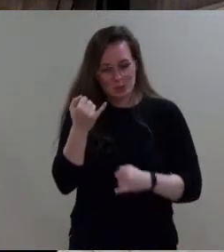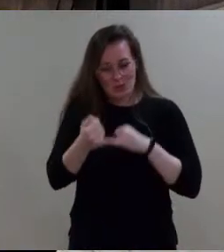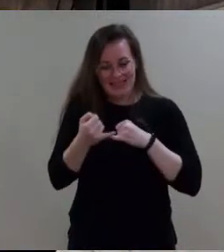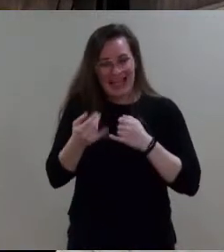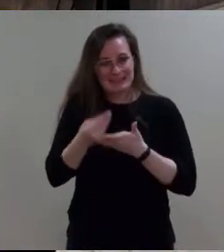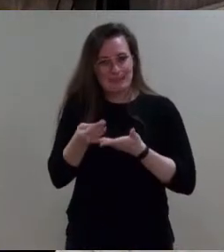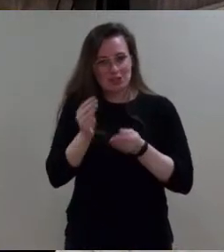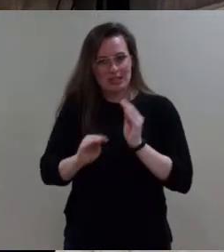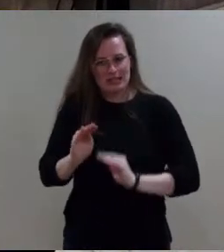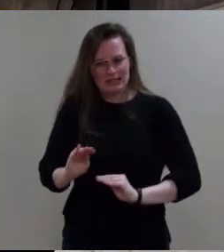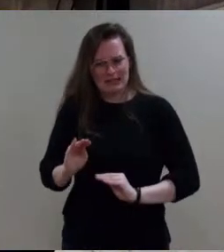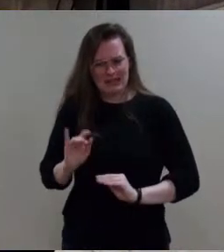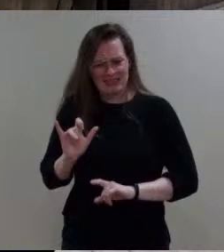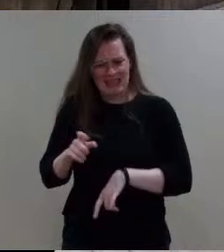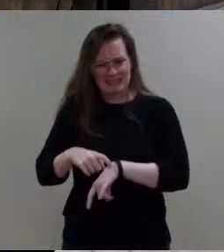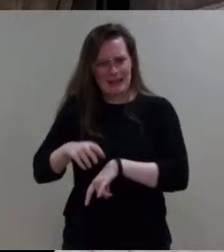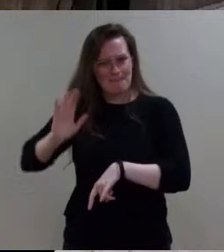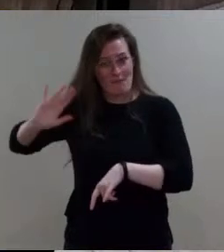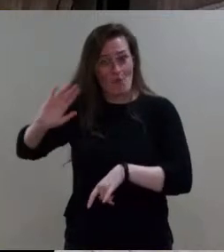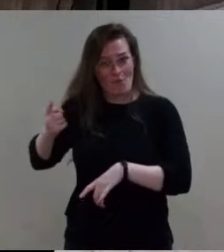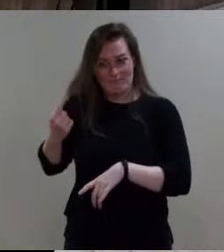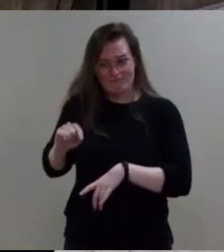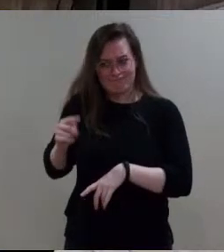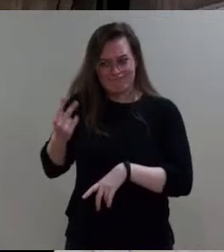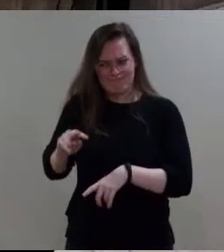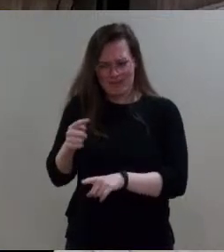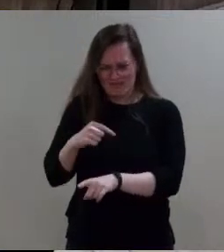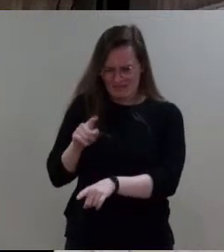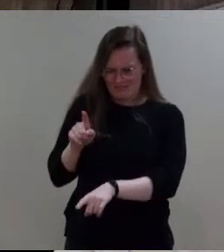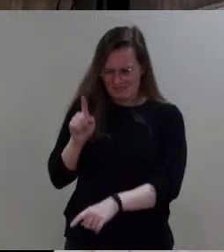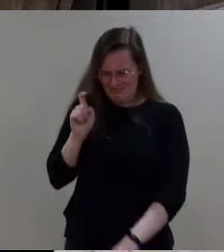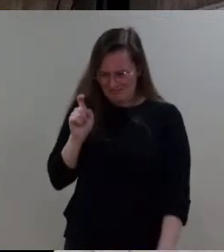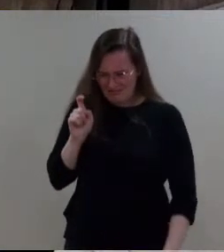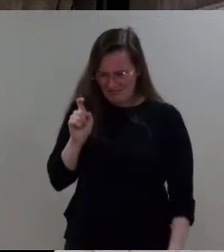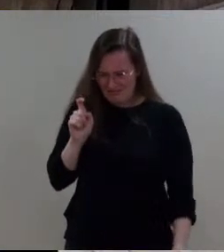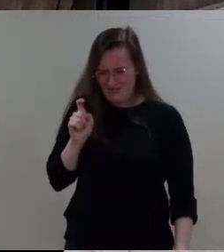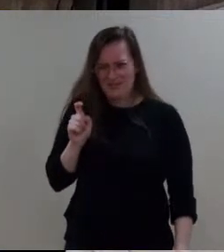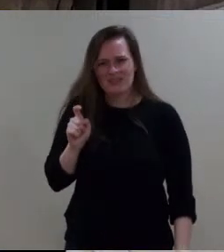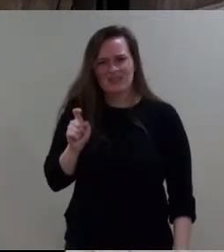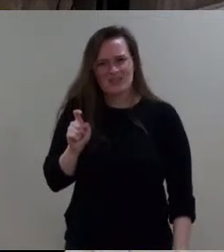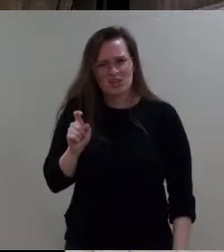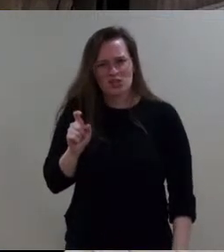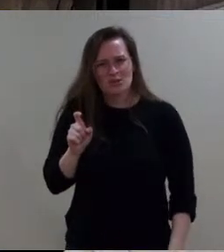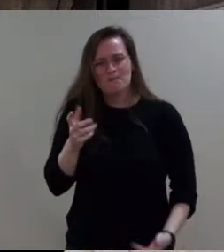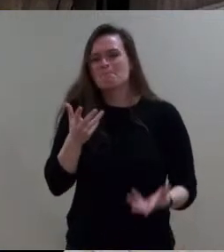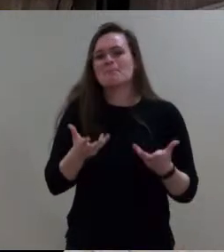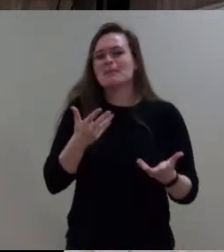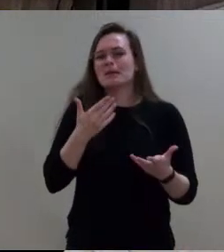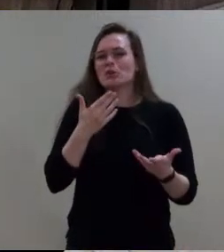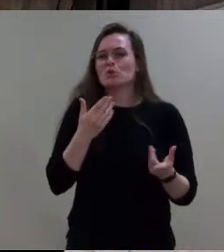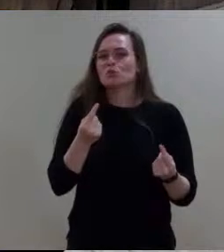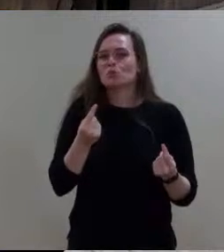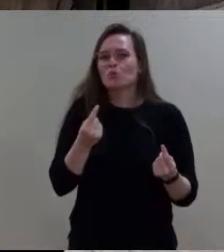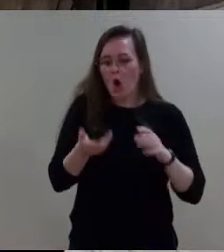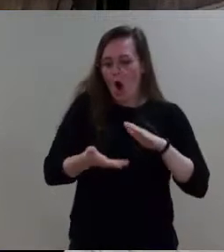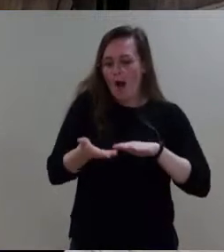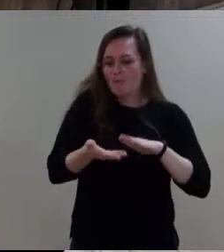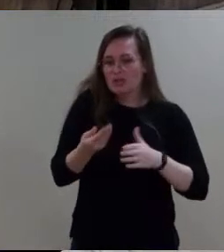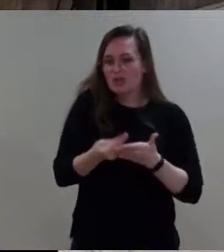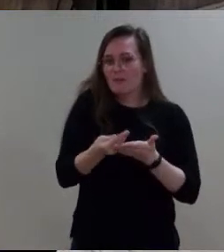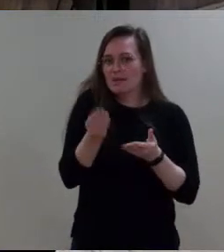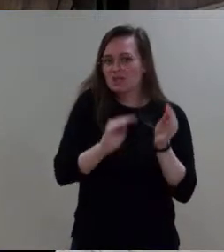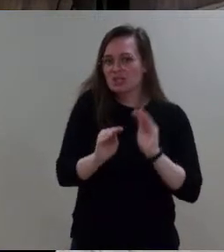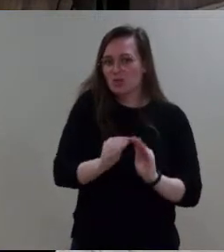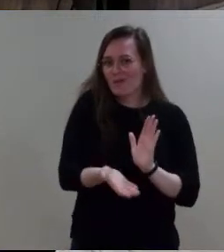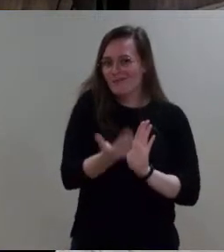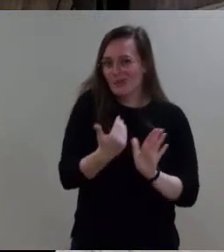review, and maybe it's time to go into that operational budget before we pass it. And I know there was